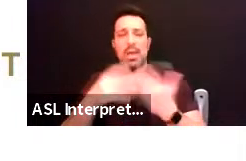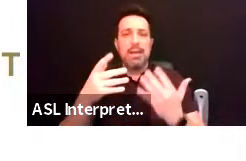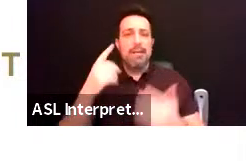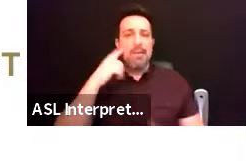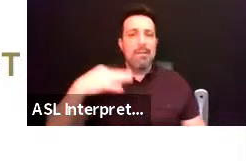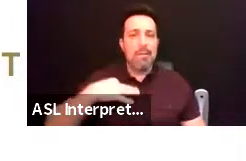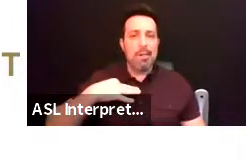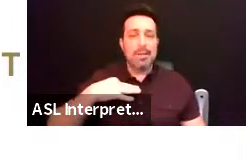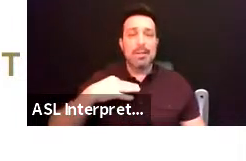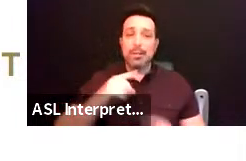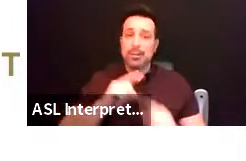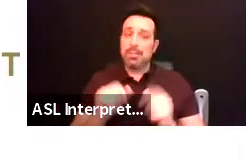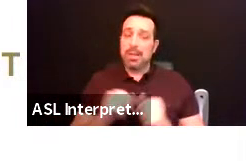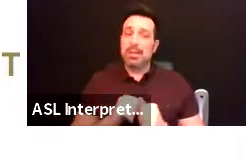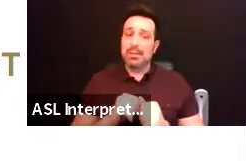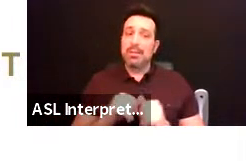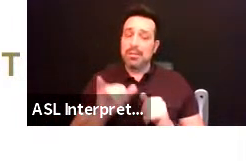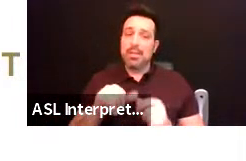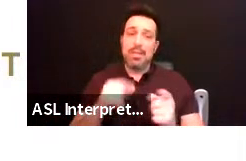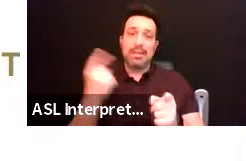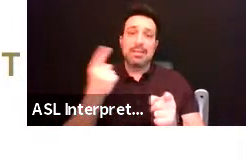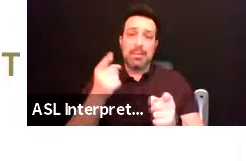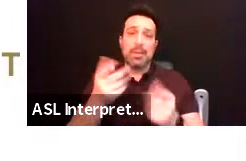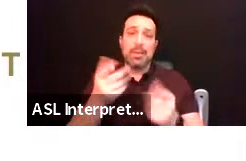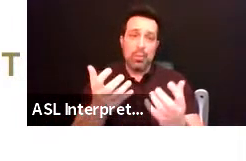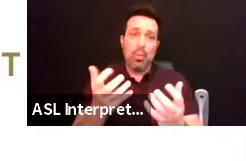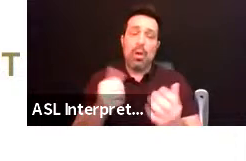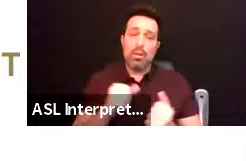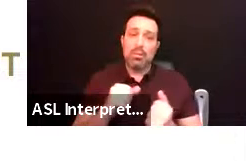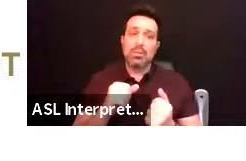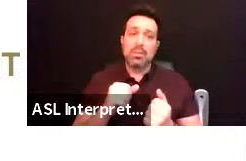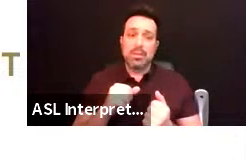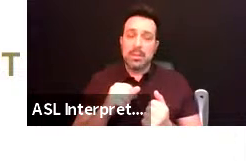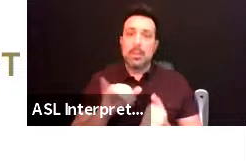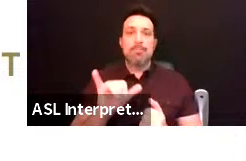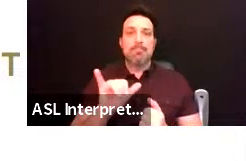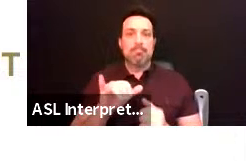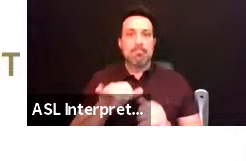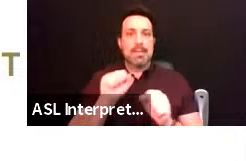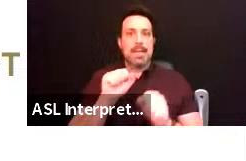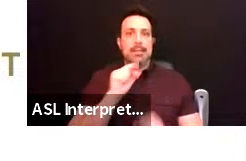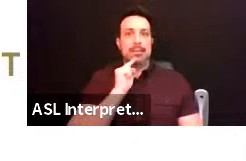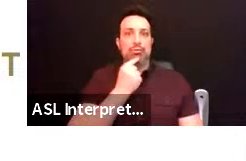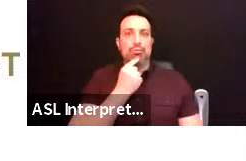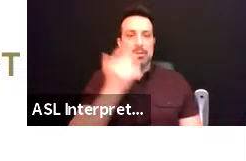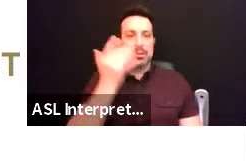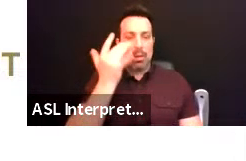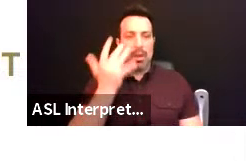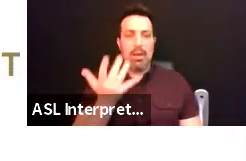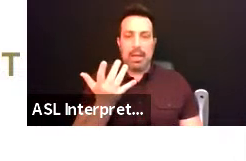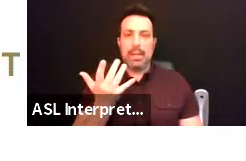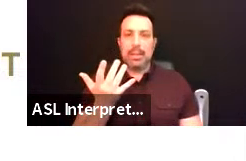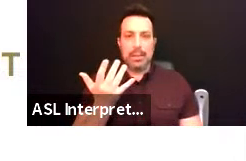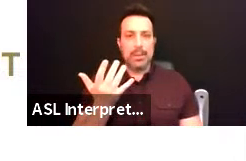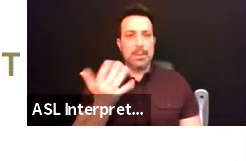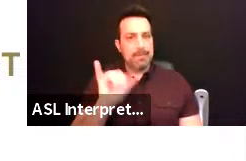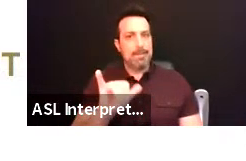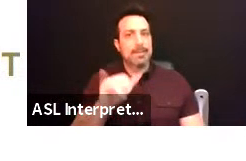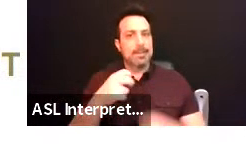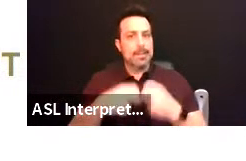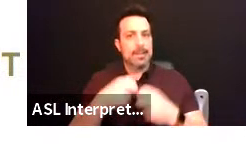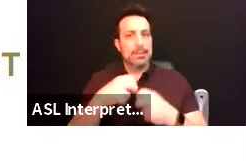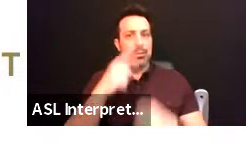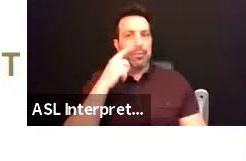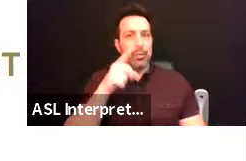volunteers, but it is something that you want to take seriously just because it is an issue